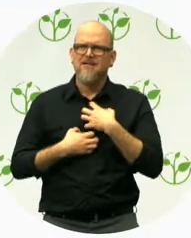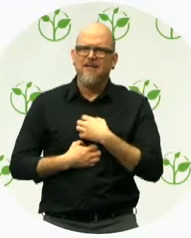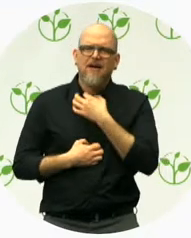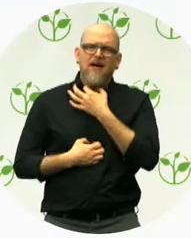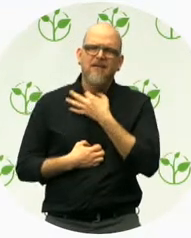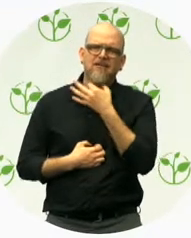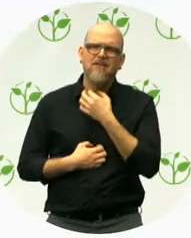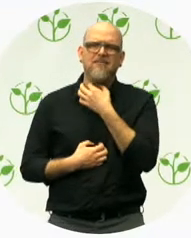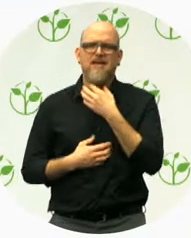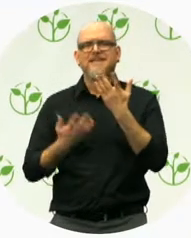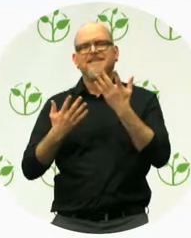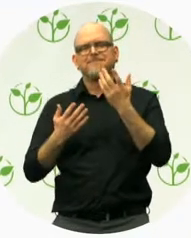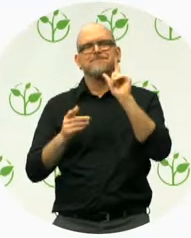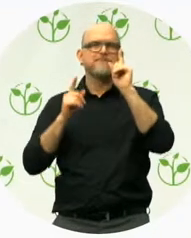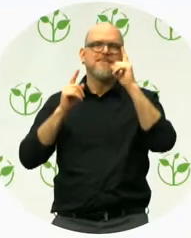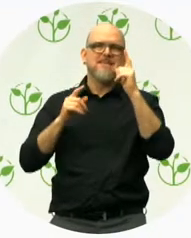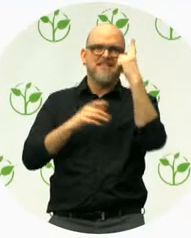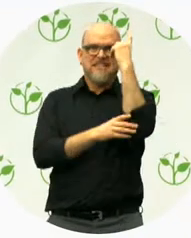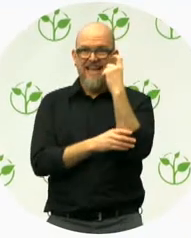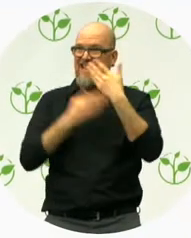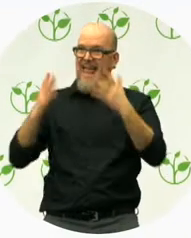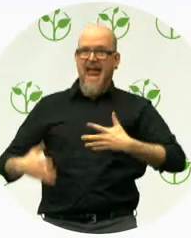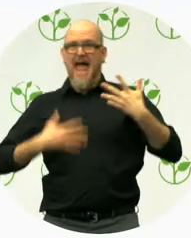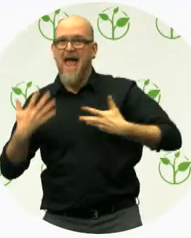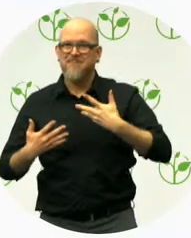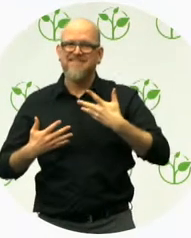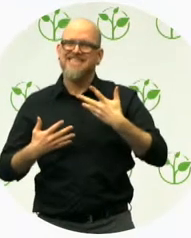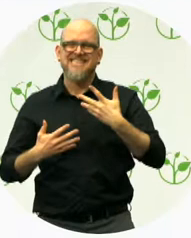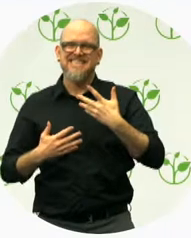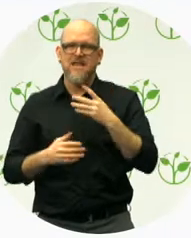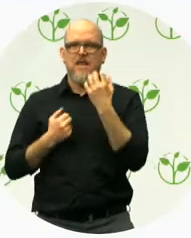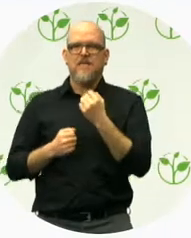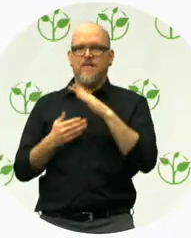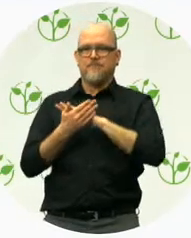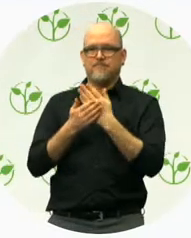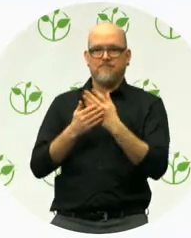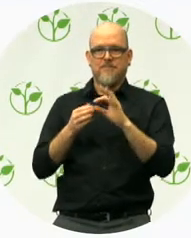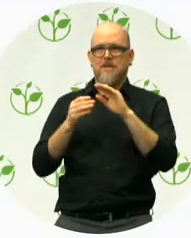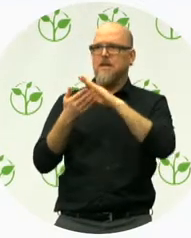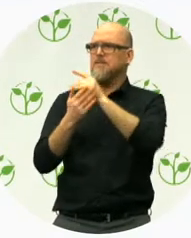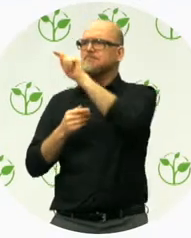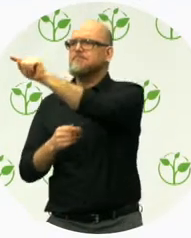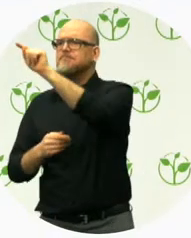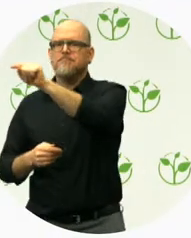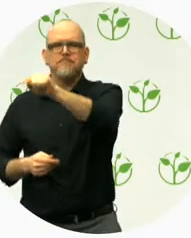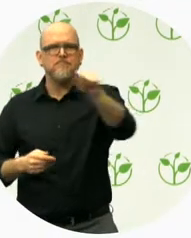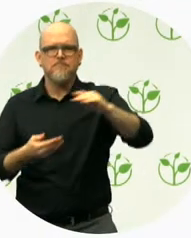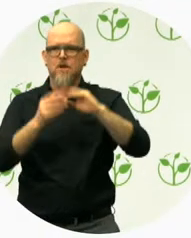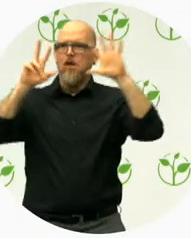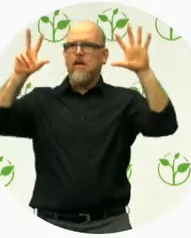a few things. Here is our great interpreting team over here. We have 8 interpreters this year. Please, a round of applause for our guys over